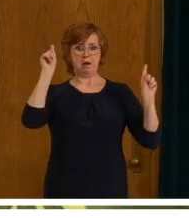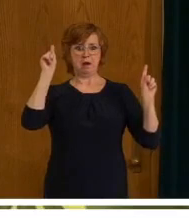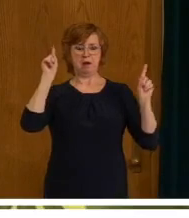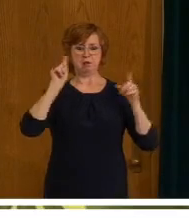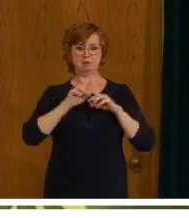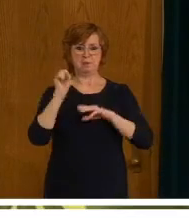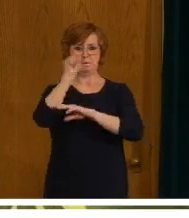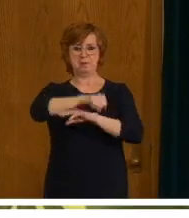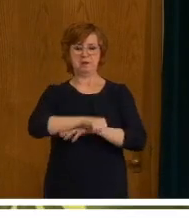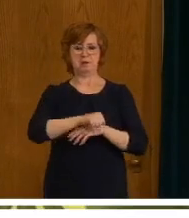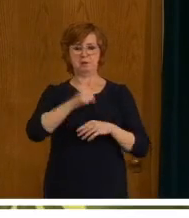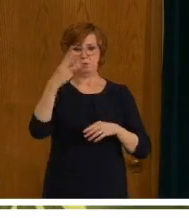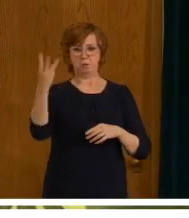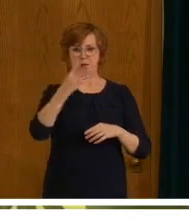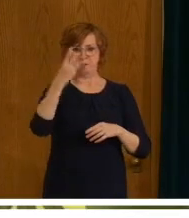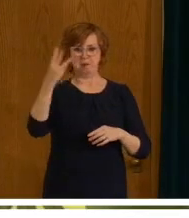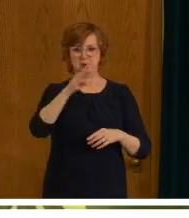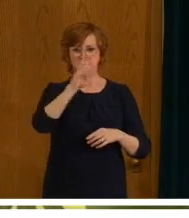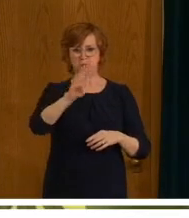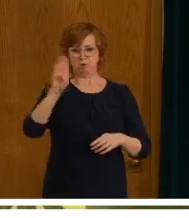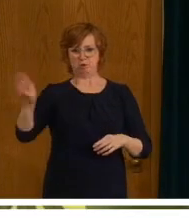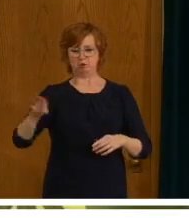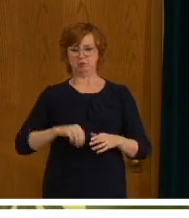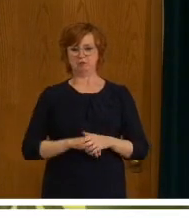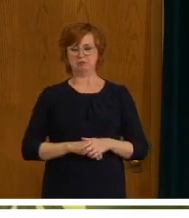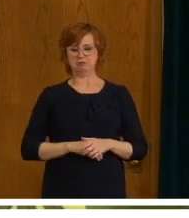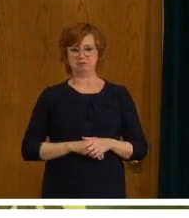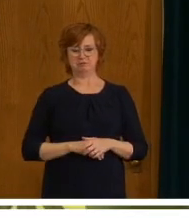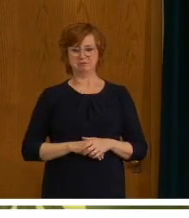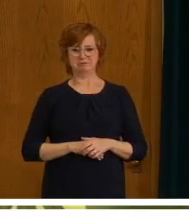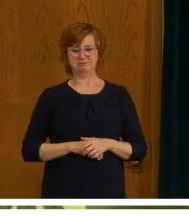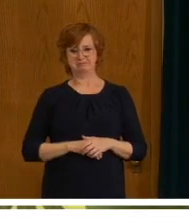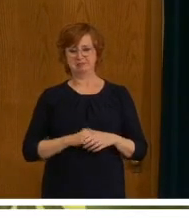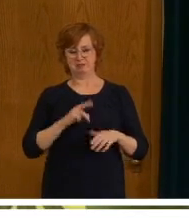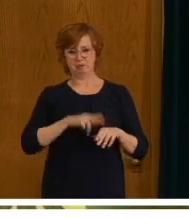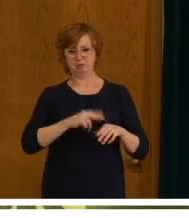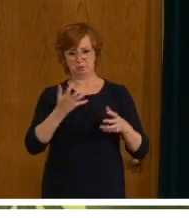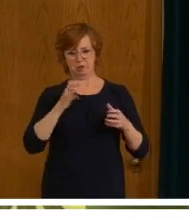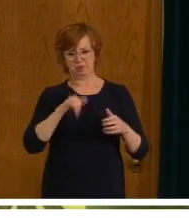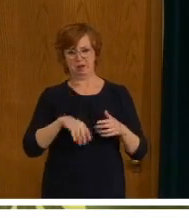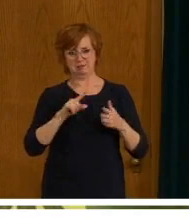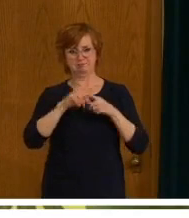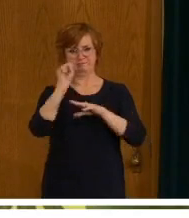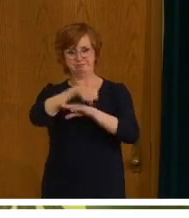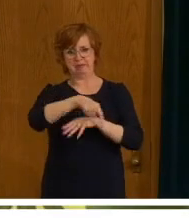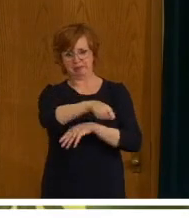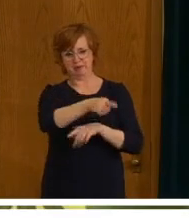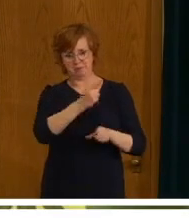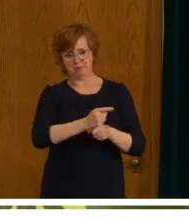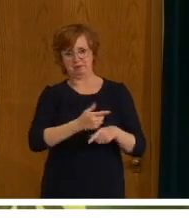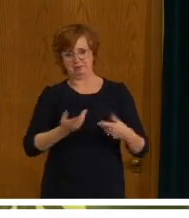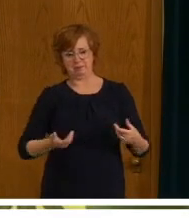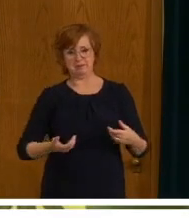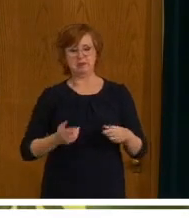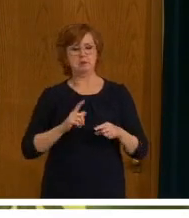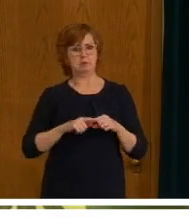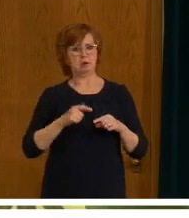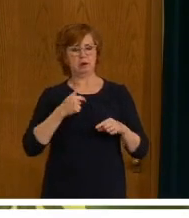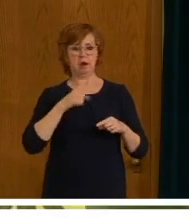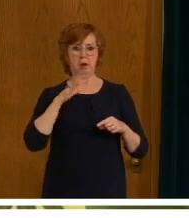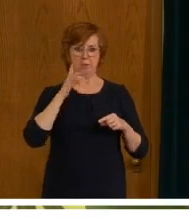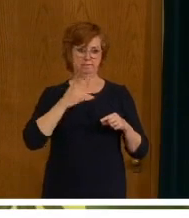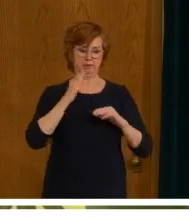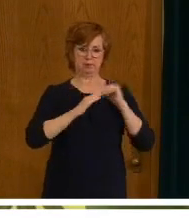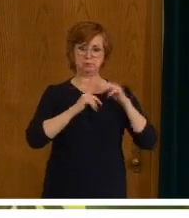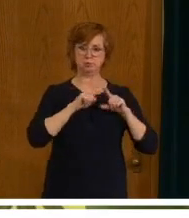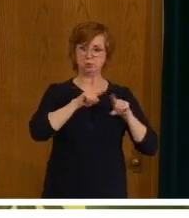beat the Blue Bombers. We always love to do that. But most certainly, I will be comfortable going there. But that